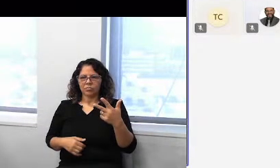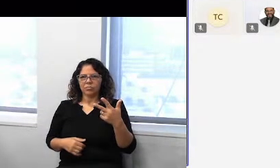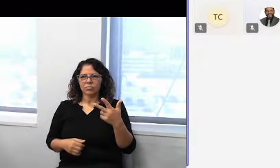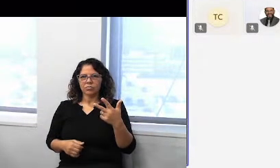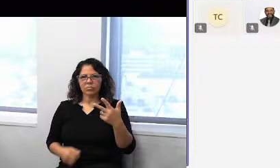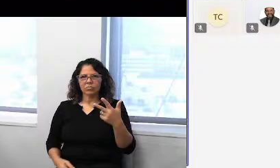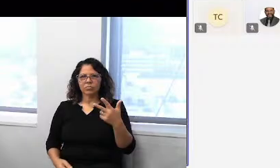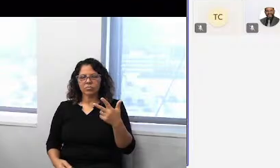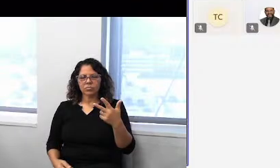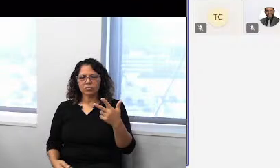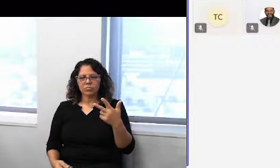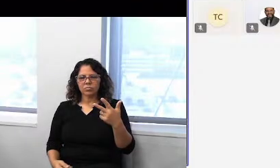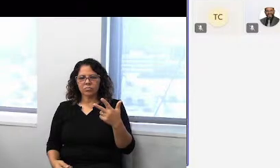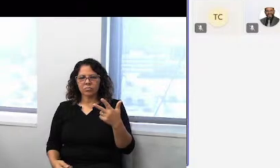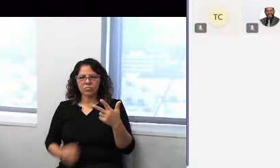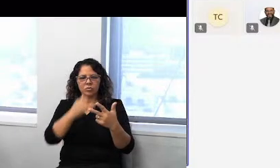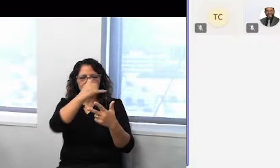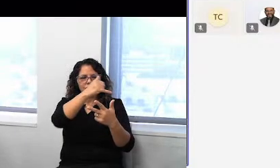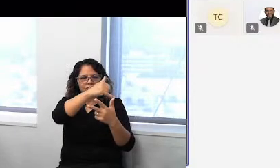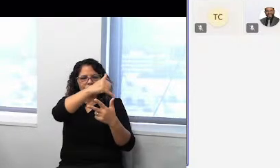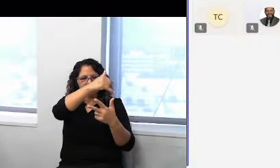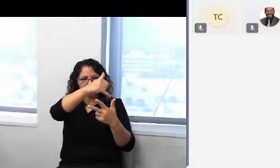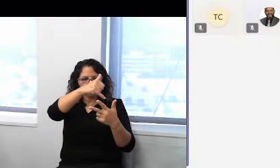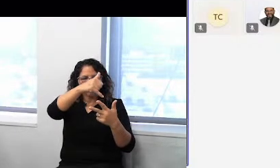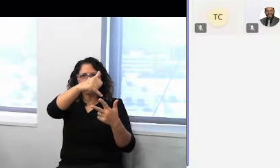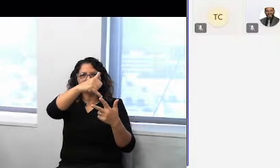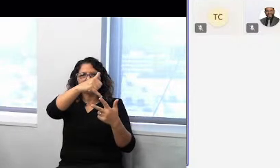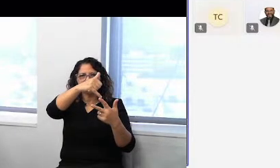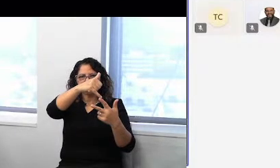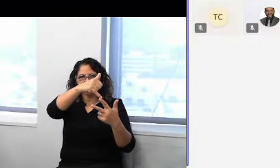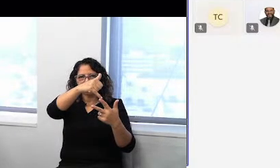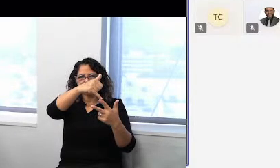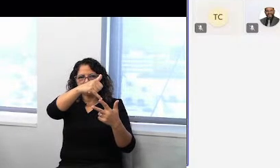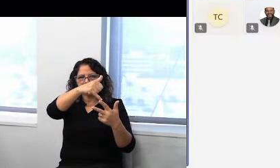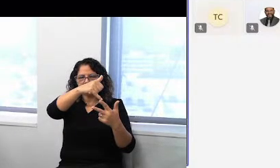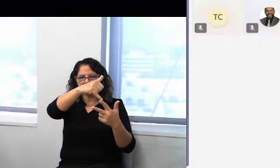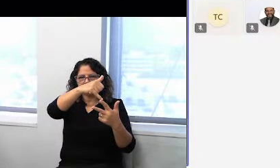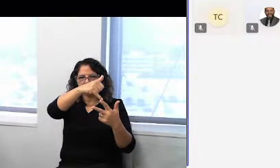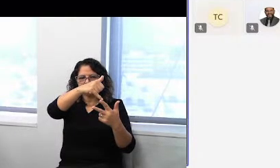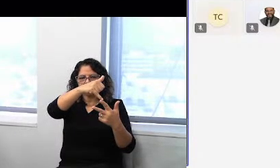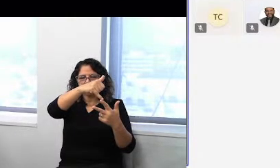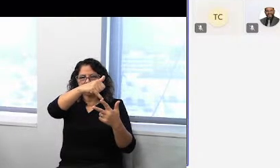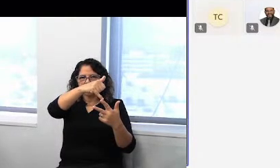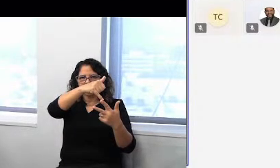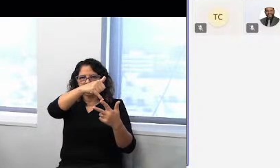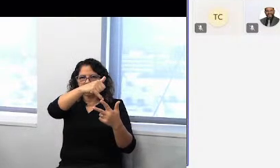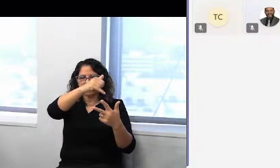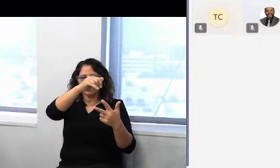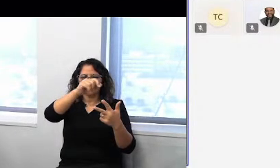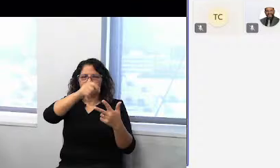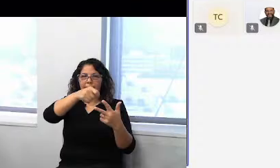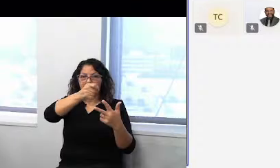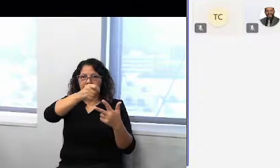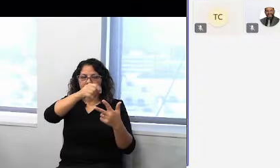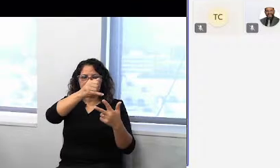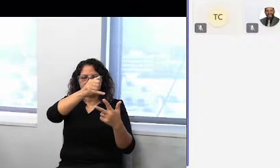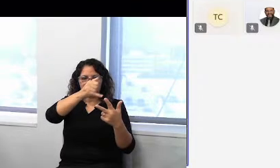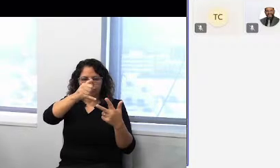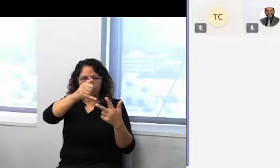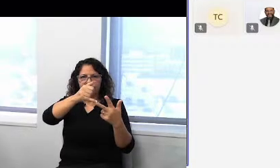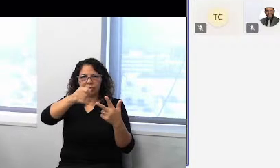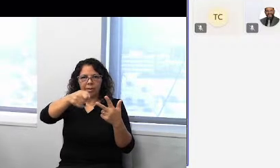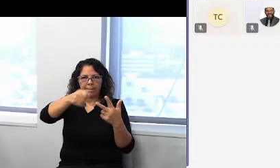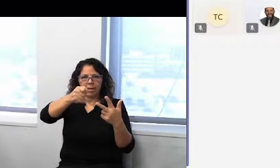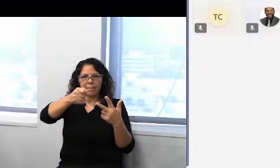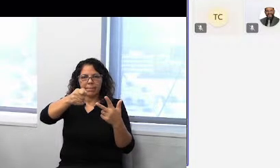belongs to that. I'm oversimplifying it, but that's what it means. But it does provide a greater access point and allows us to split flow.